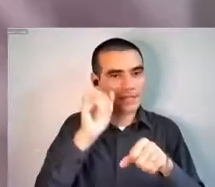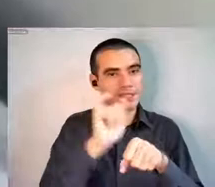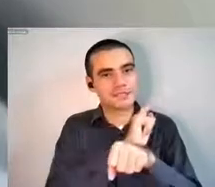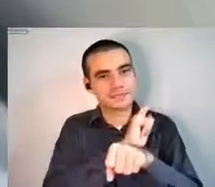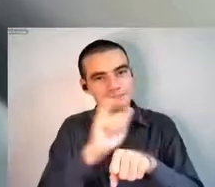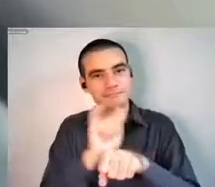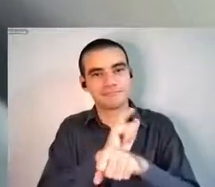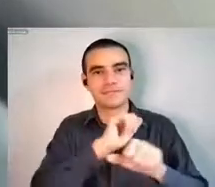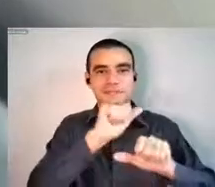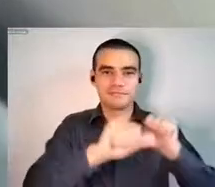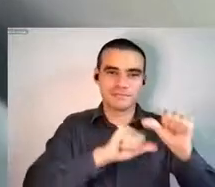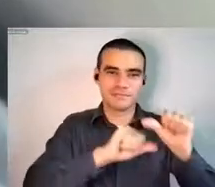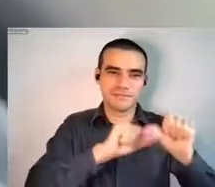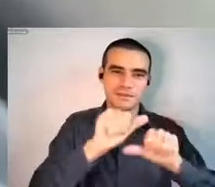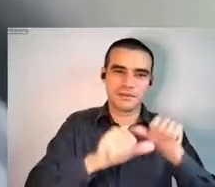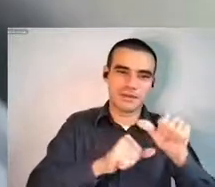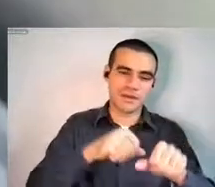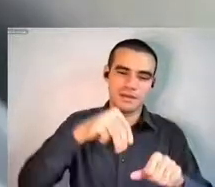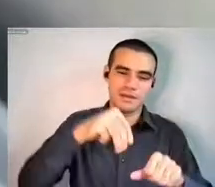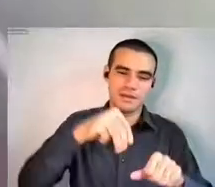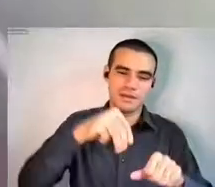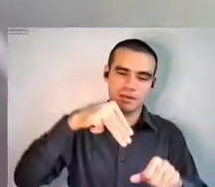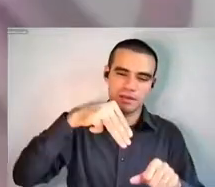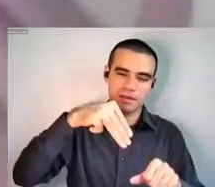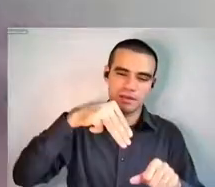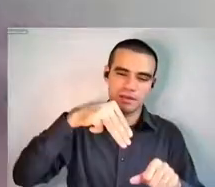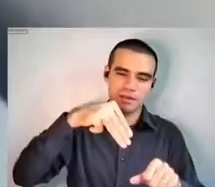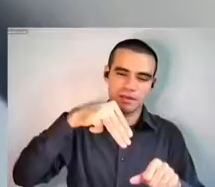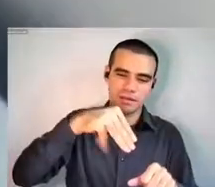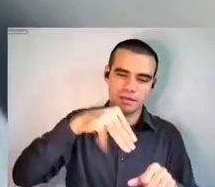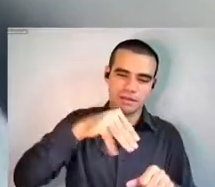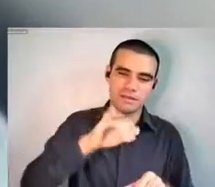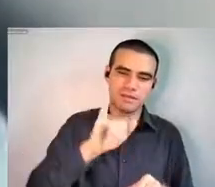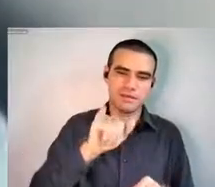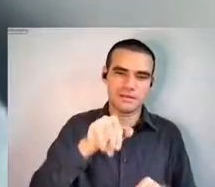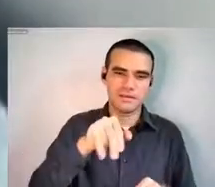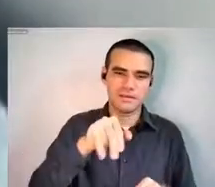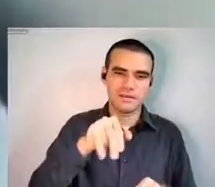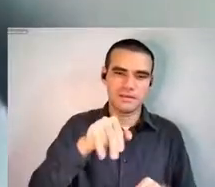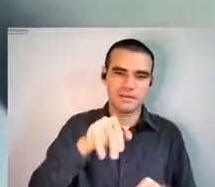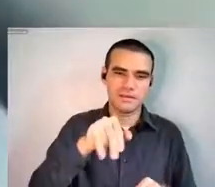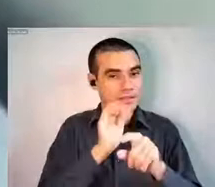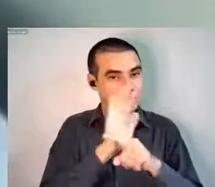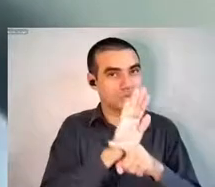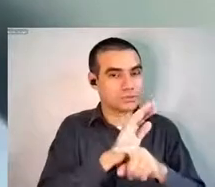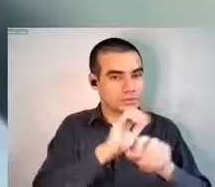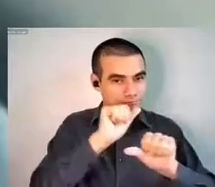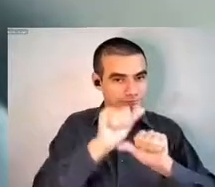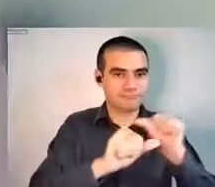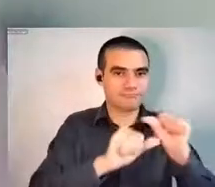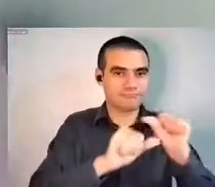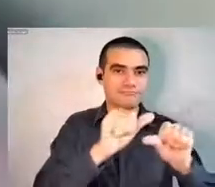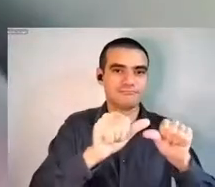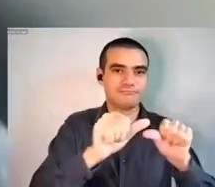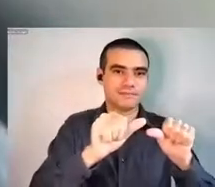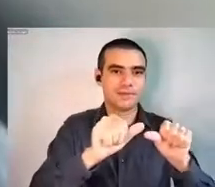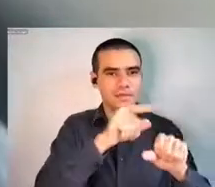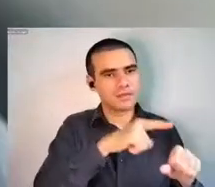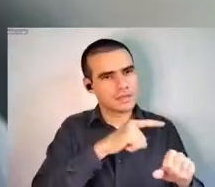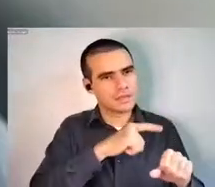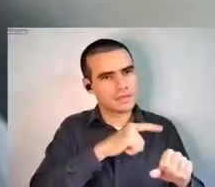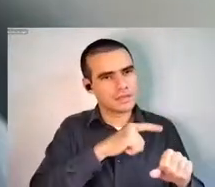strategy to change the mindset of this society of the Amazon, for us to realize that we have